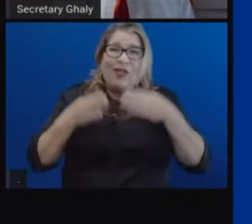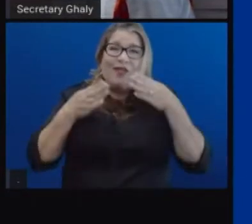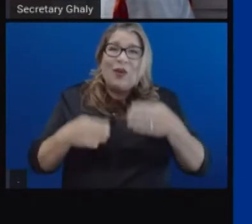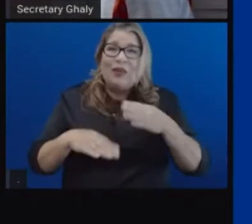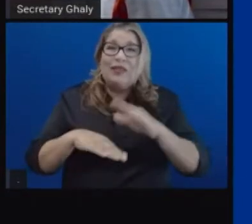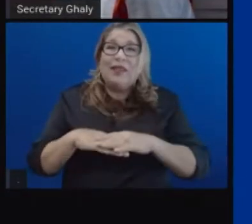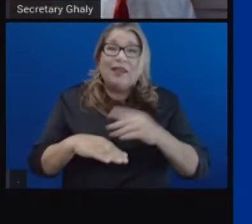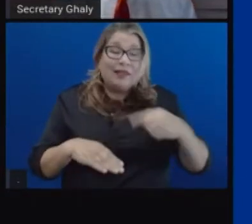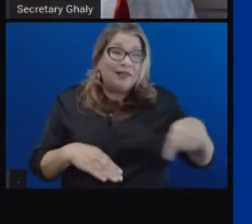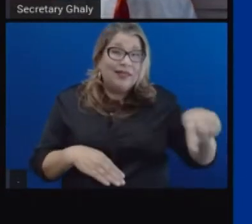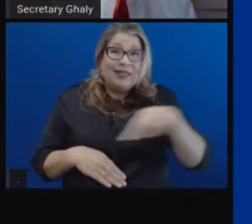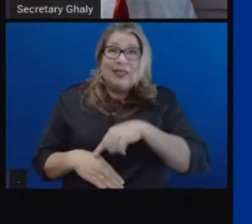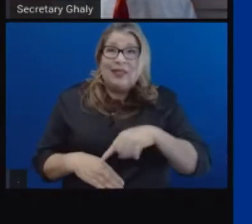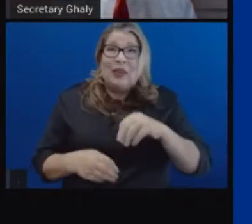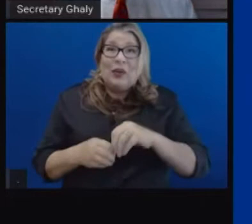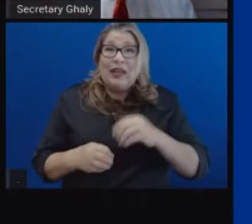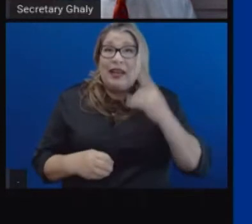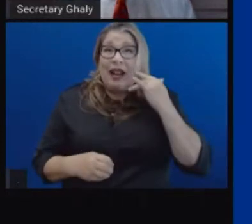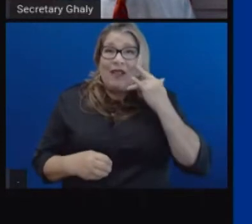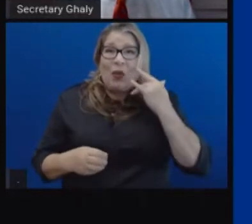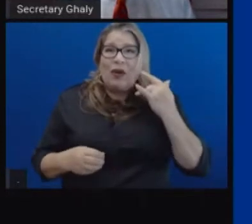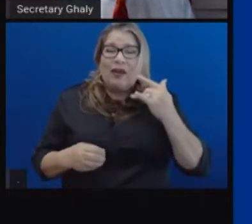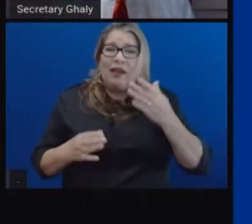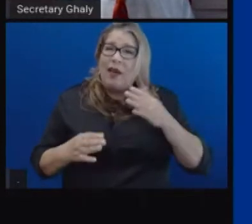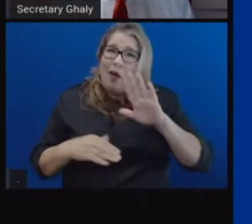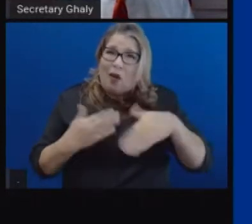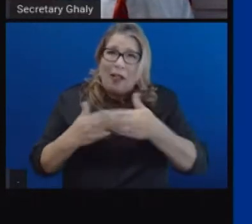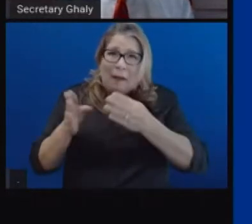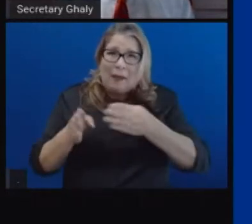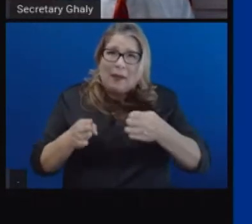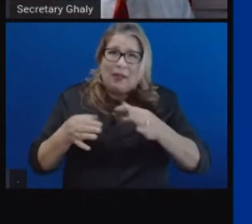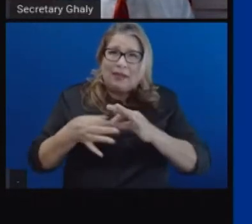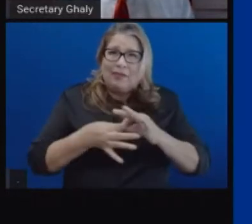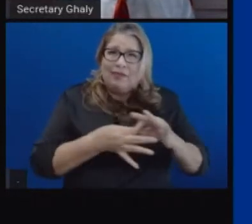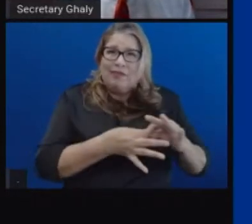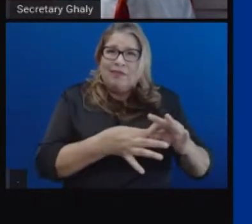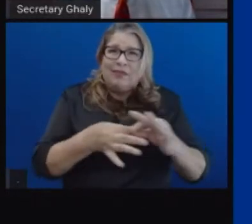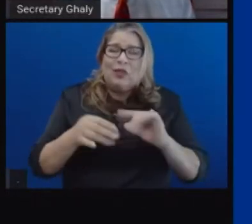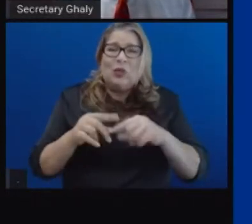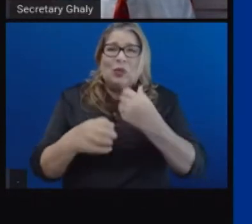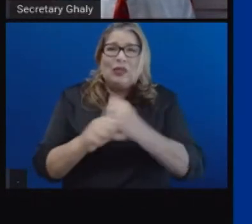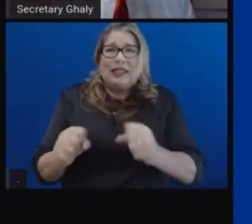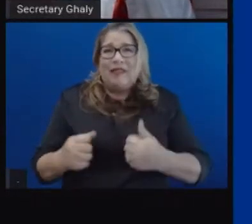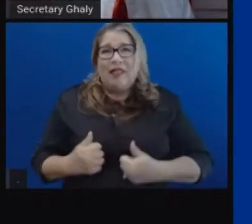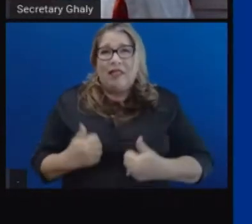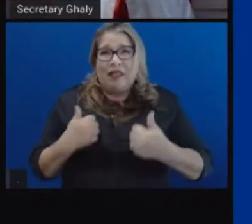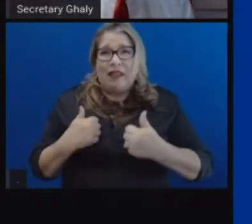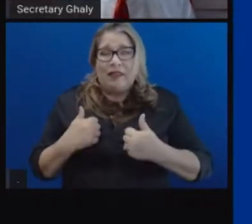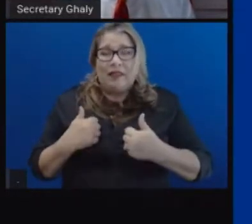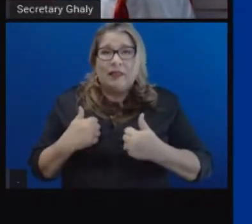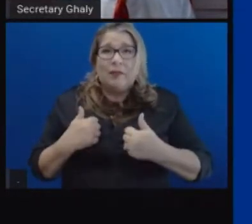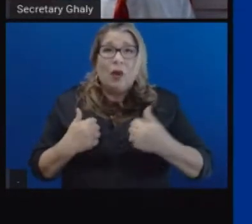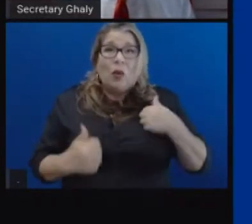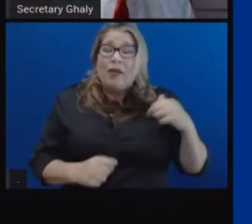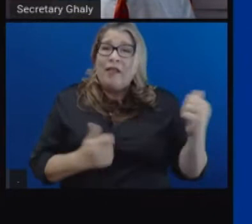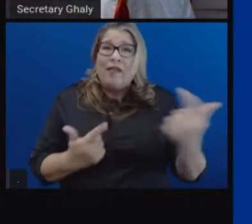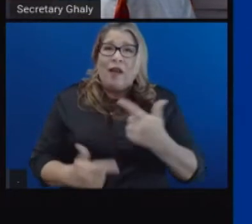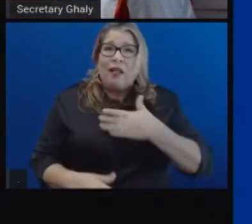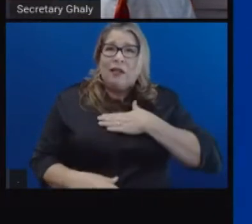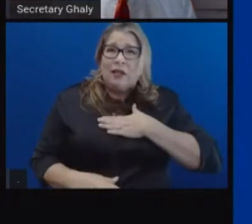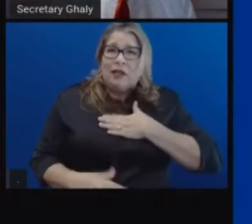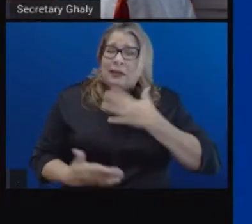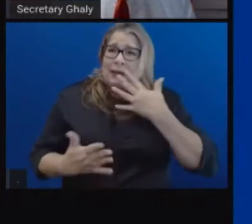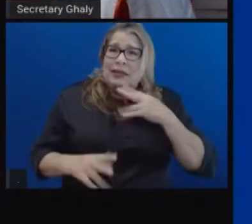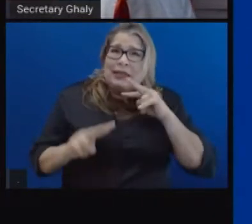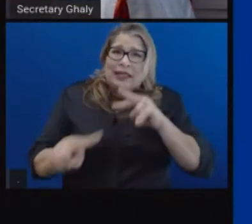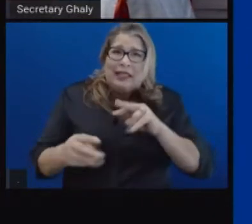lives. I know we've had a tremendous sadness around the number of lives lost recently. And as a state, we